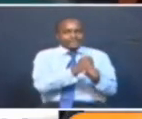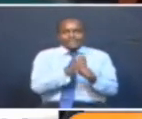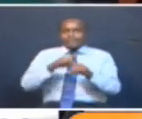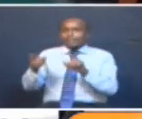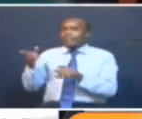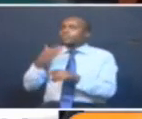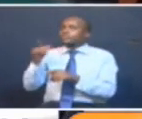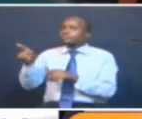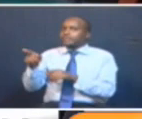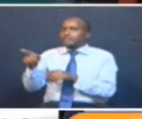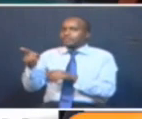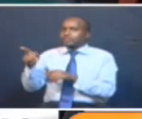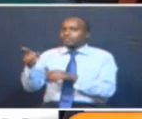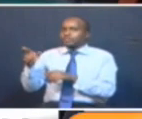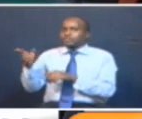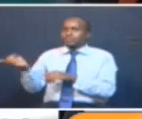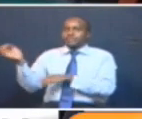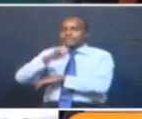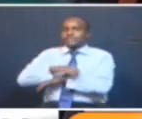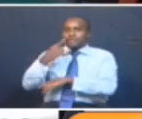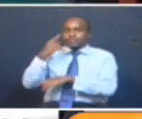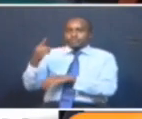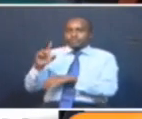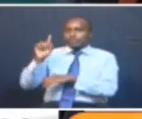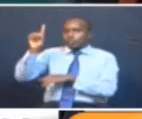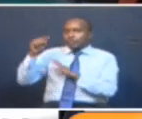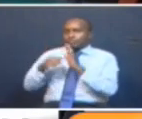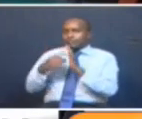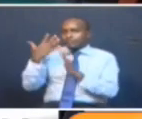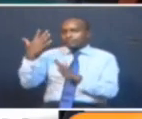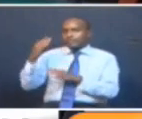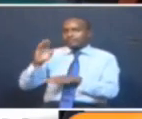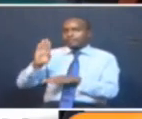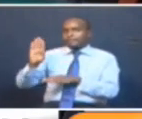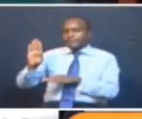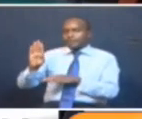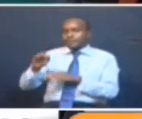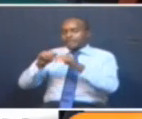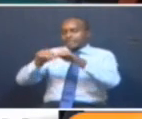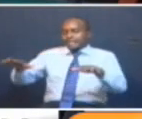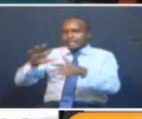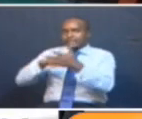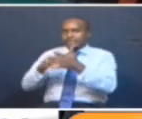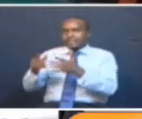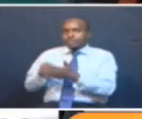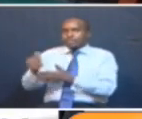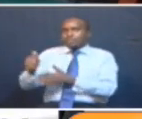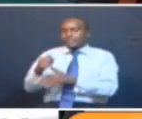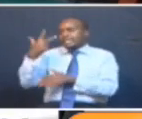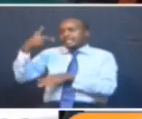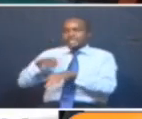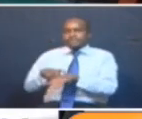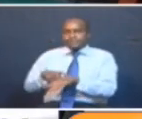you overnight. You saw today 1.5 billion shilling in that Ruaraka land scheme. That's right. It was bought like 3-4 times. That's